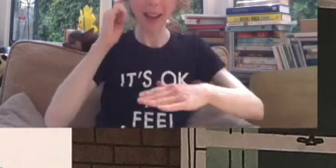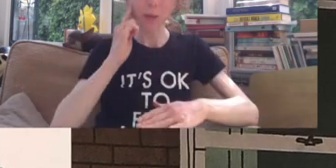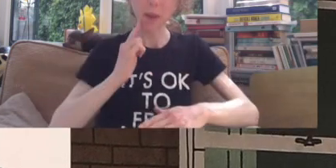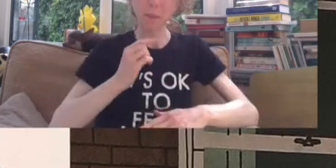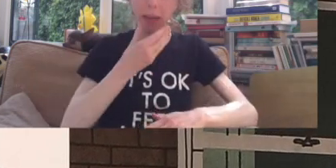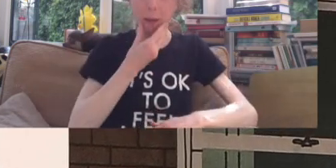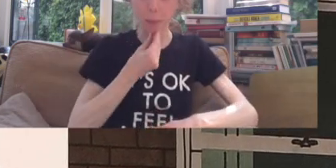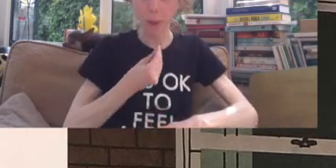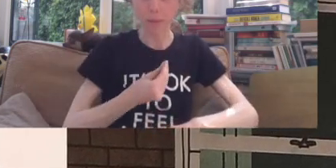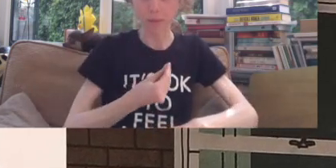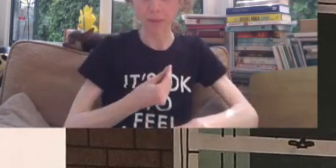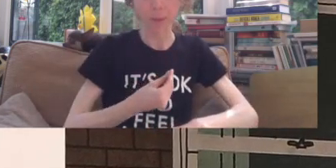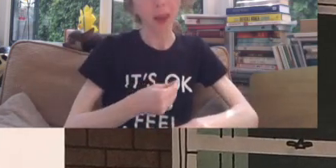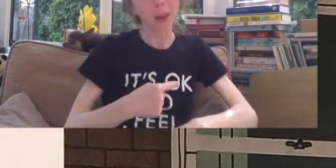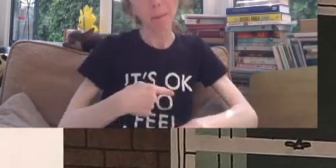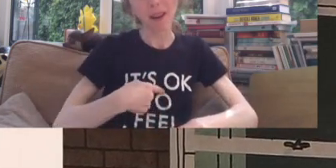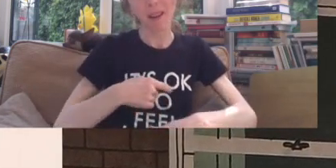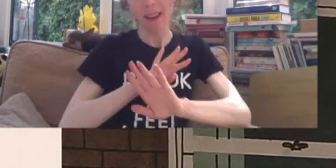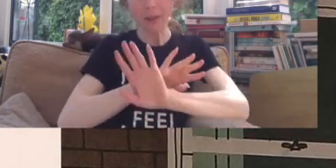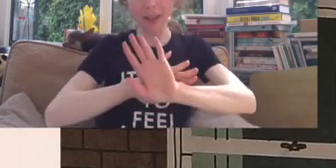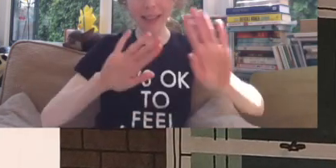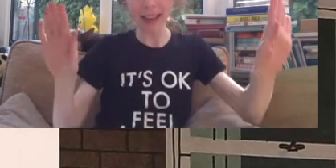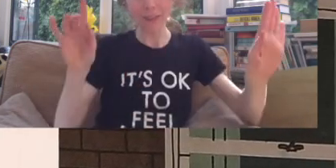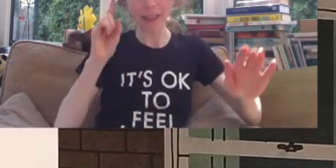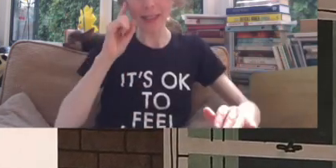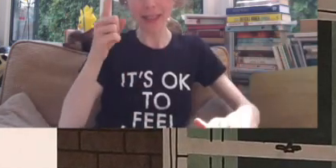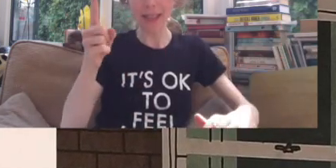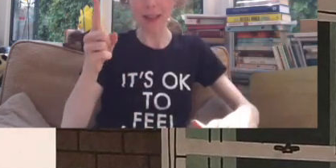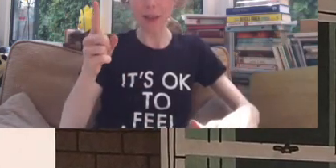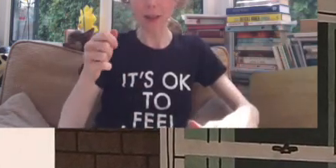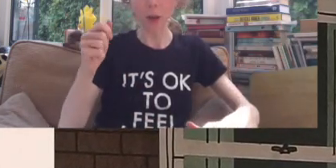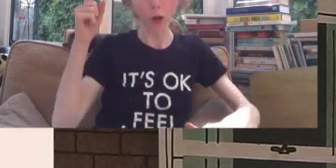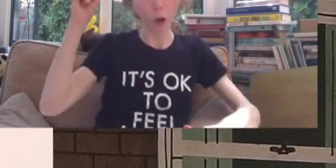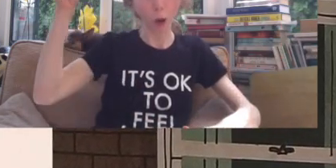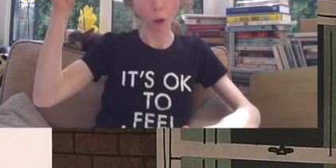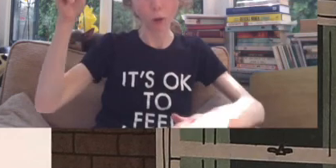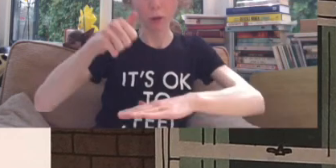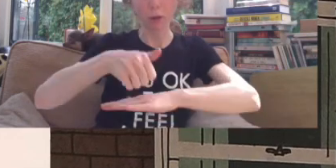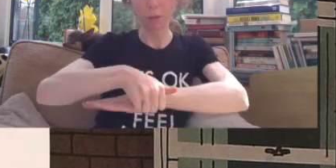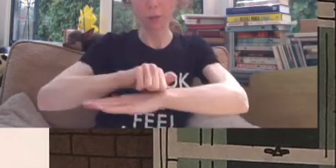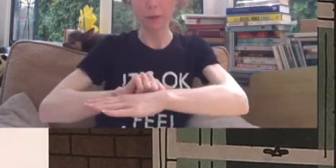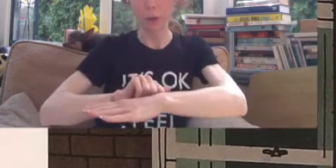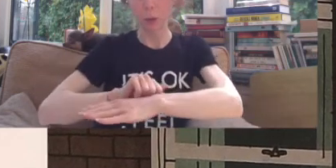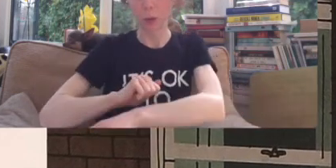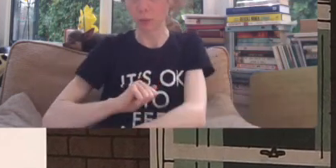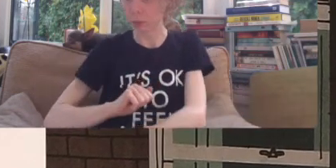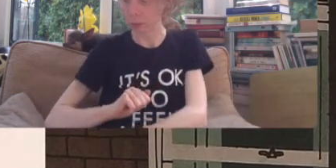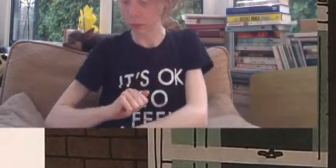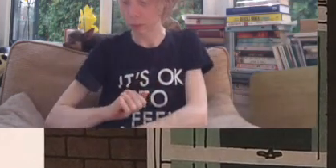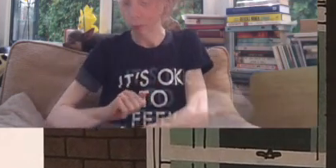with people. But I've never seen God before.